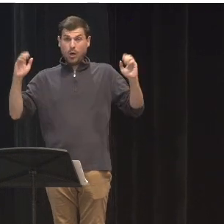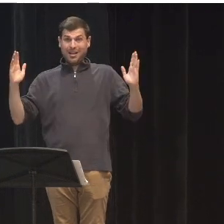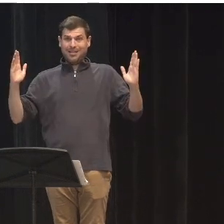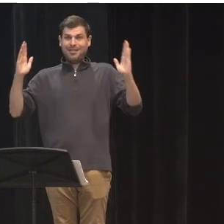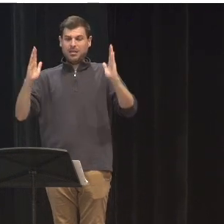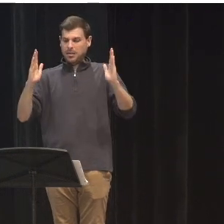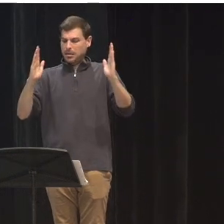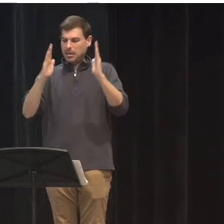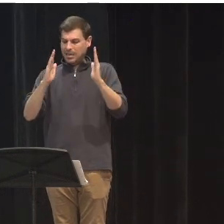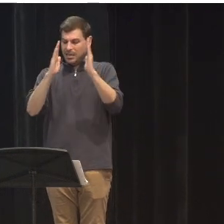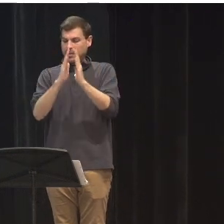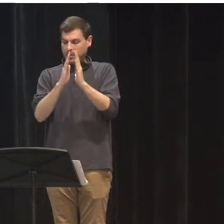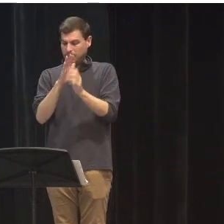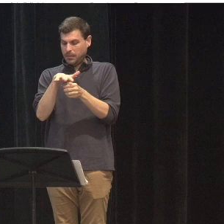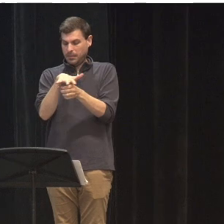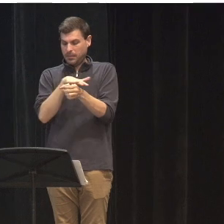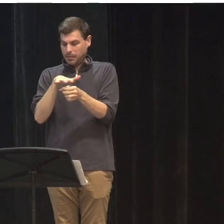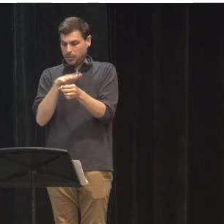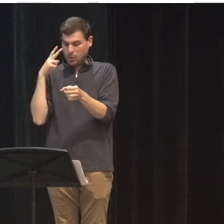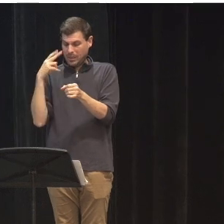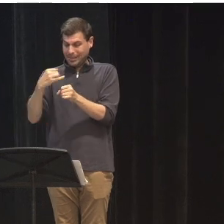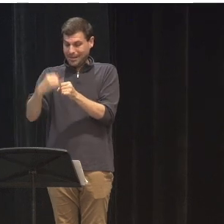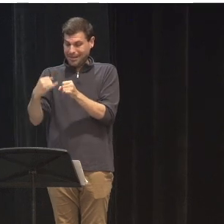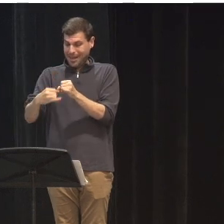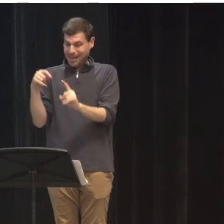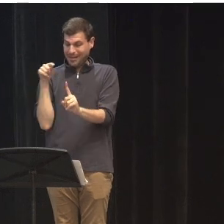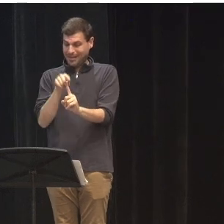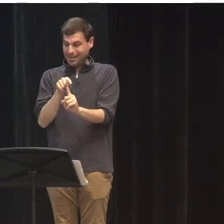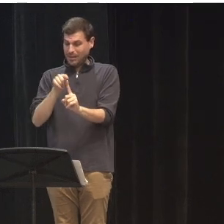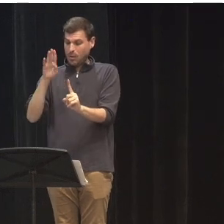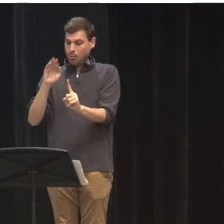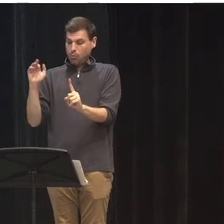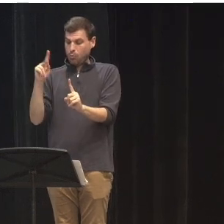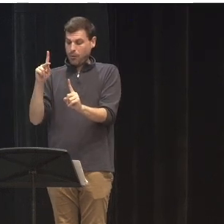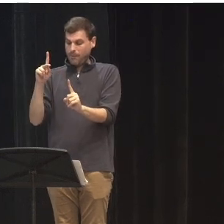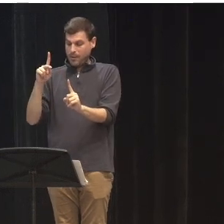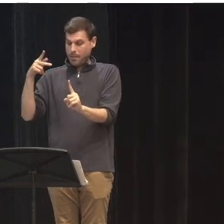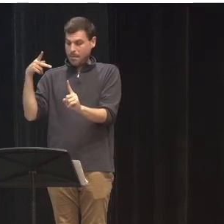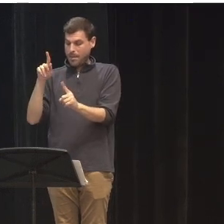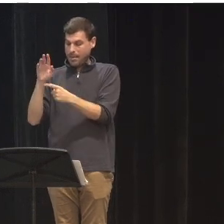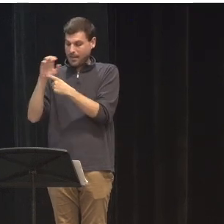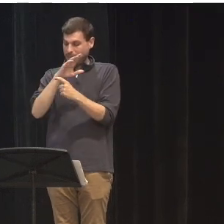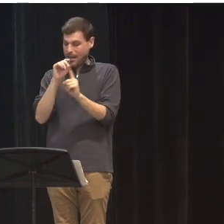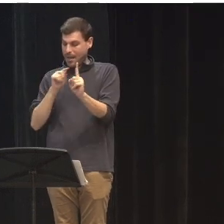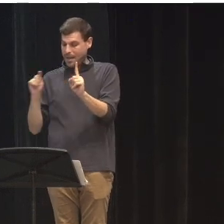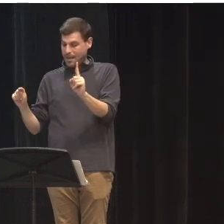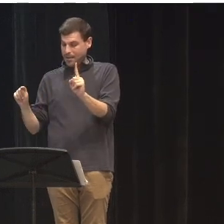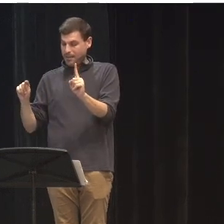where in the Brookfield Place or the Commercial Core has the longest duration of construction, has the most complexity. Next slide,